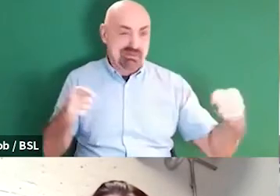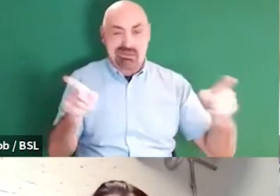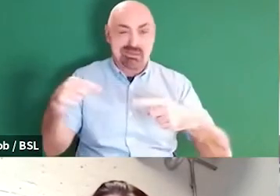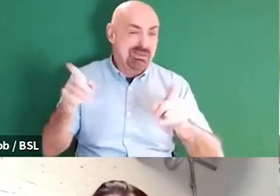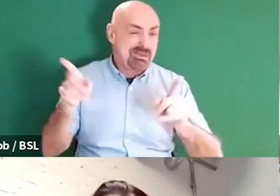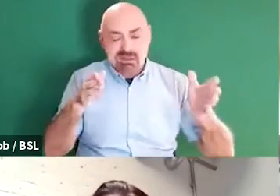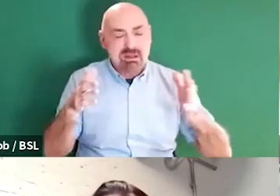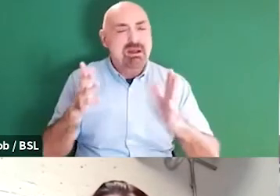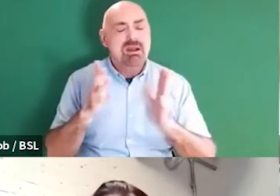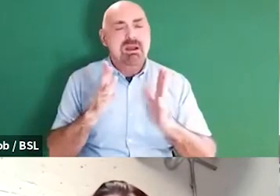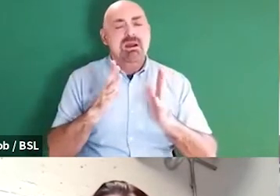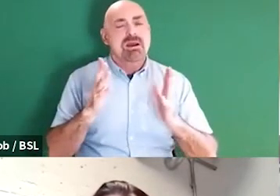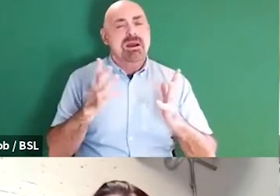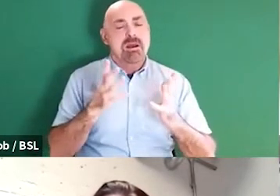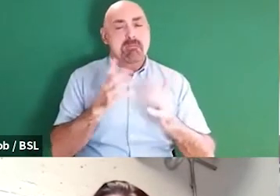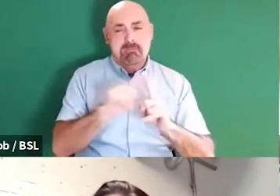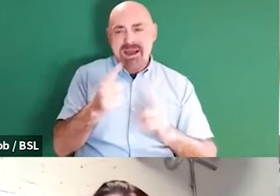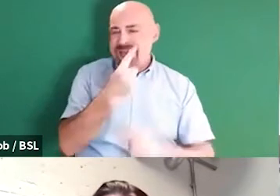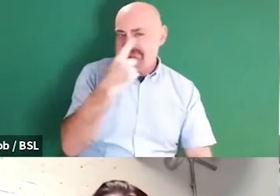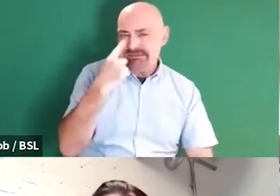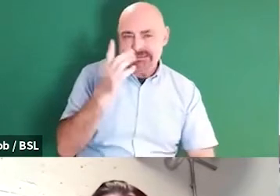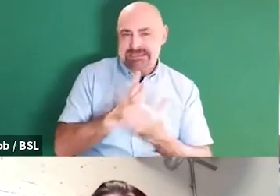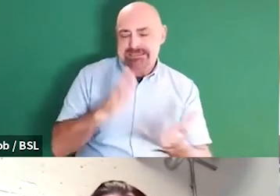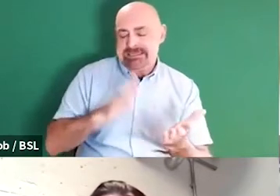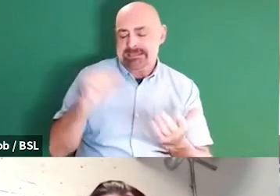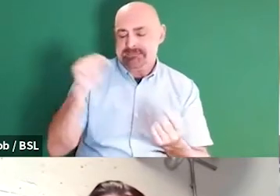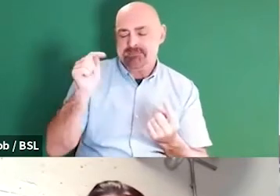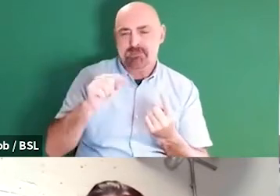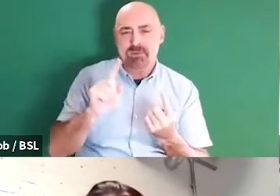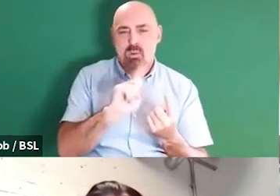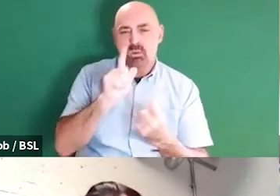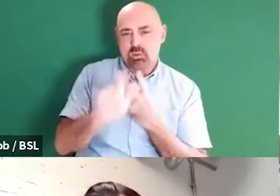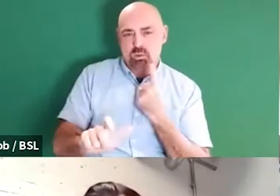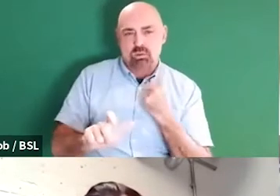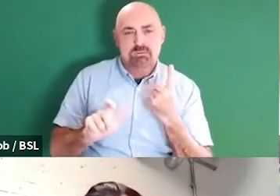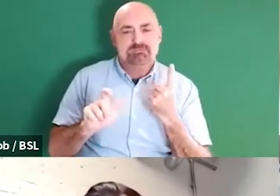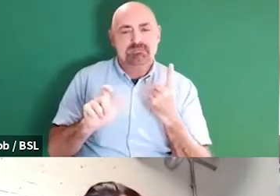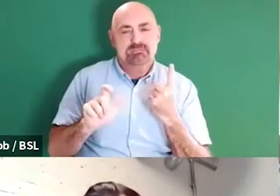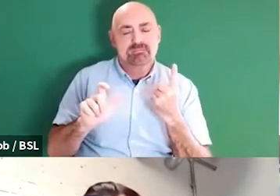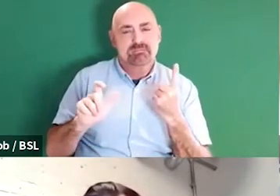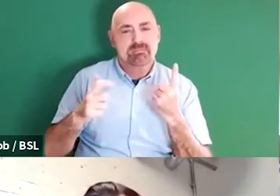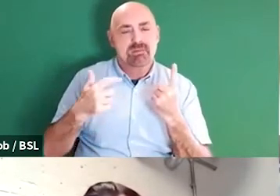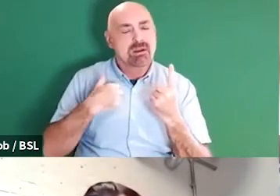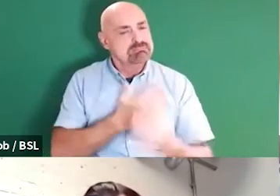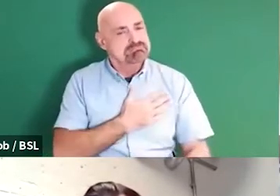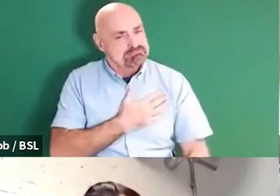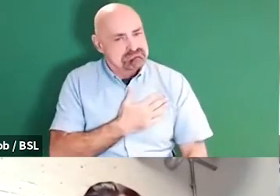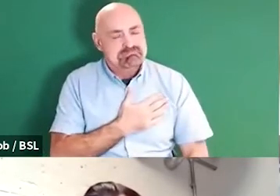But I think to evidence the impact of the things that we do, I was really heartened to